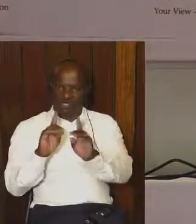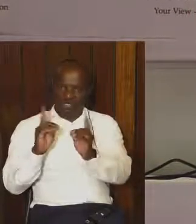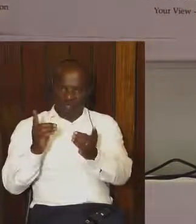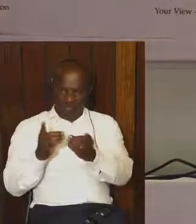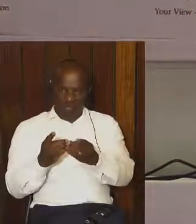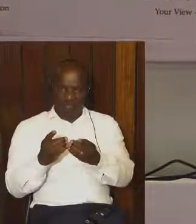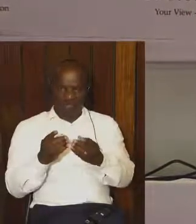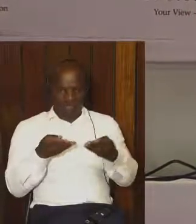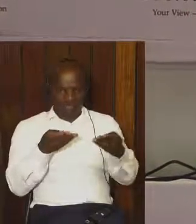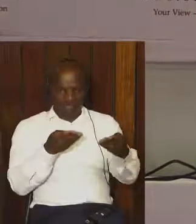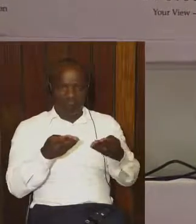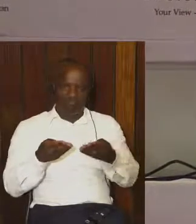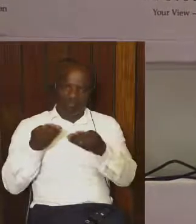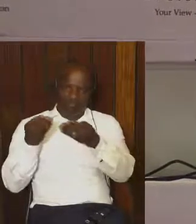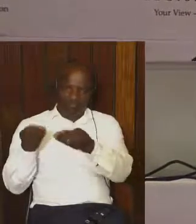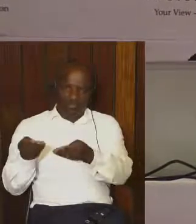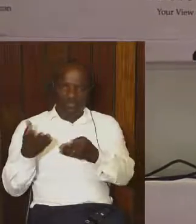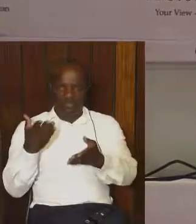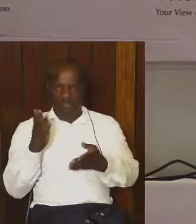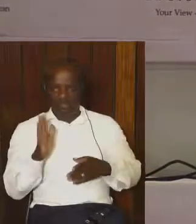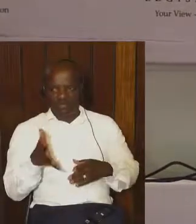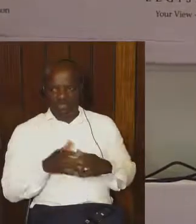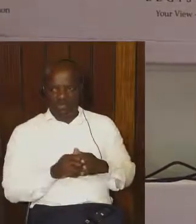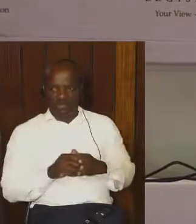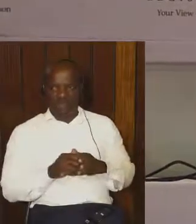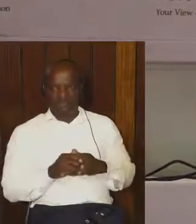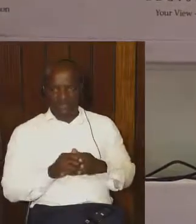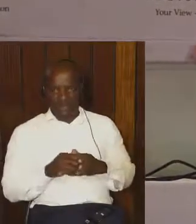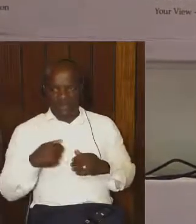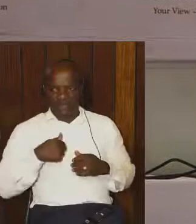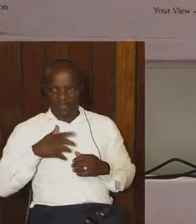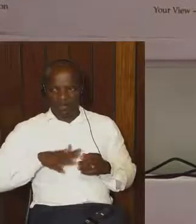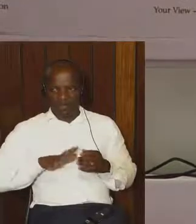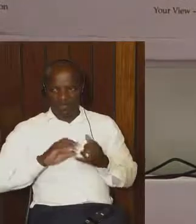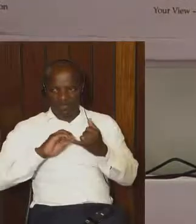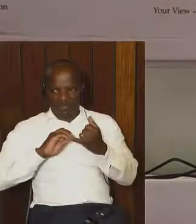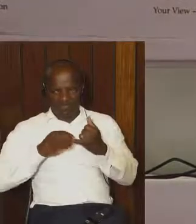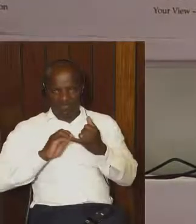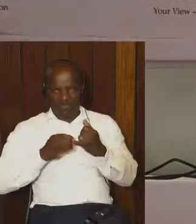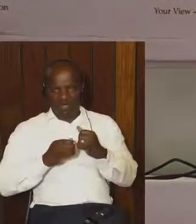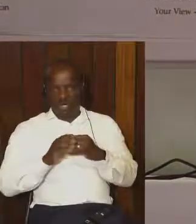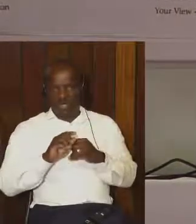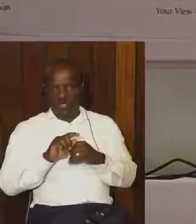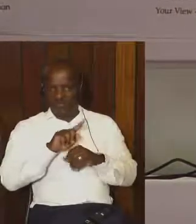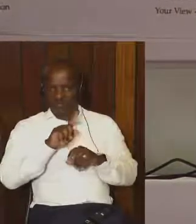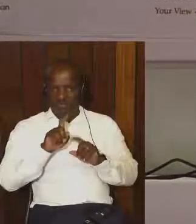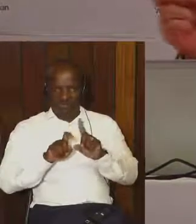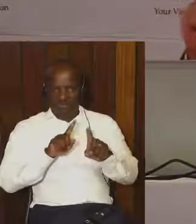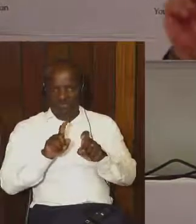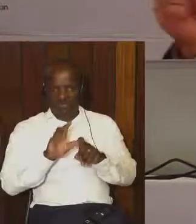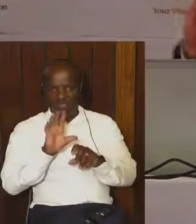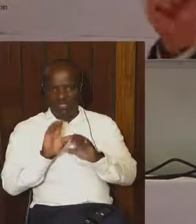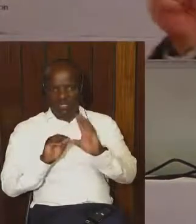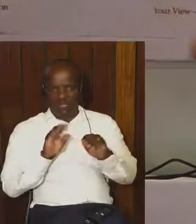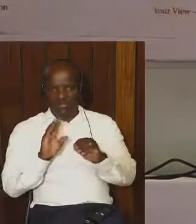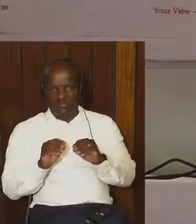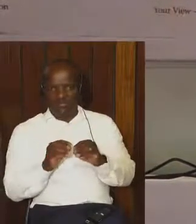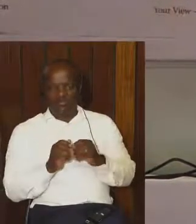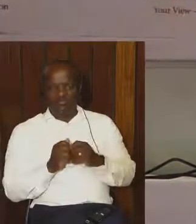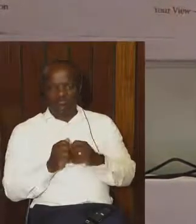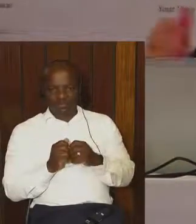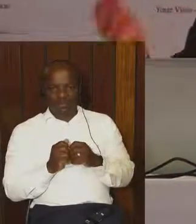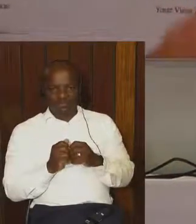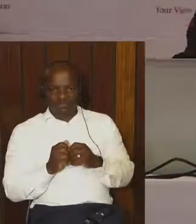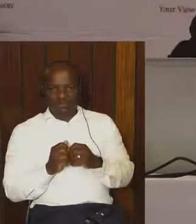department portfolio committee as well. But I would want to try and ask that we really keep our questions to issues that relate to roads and